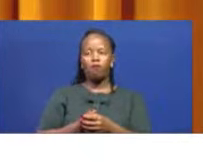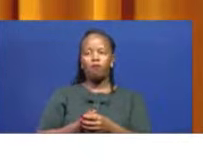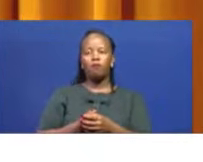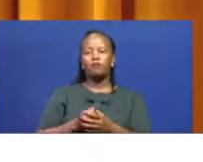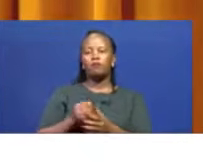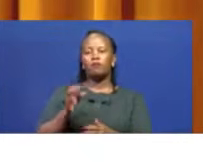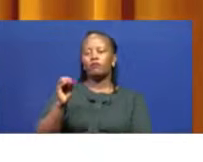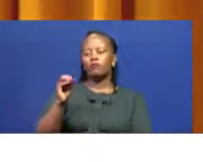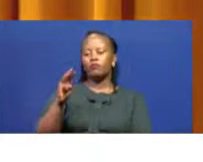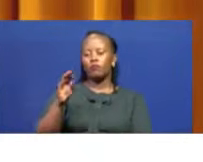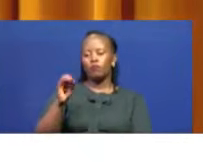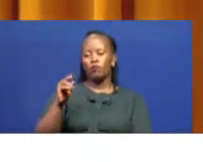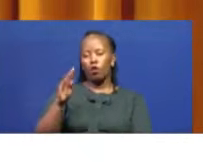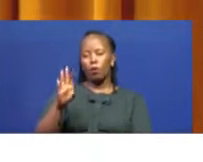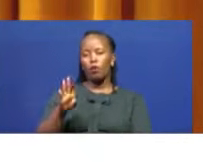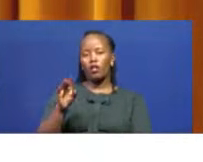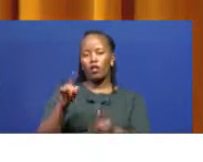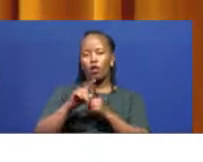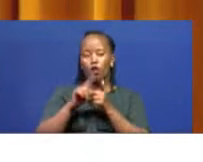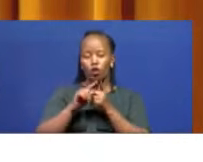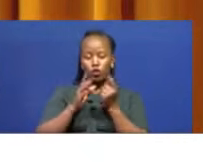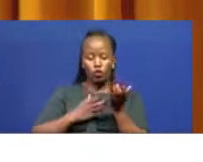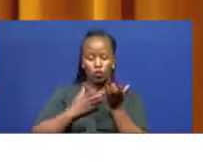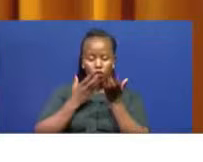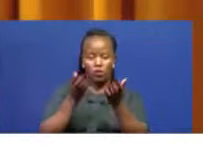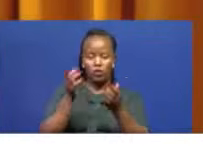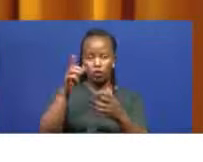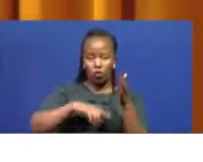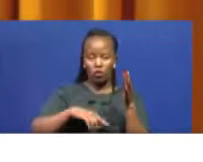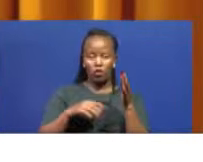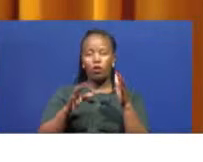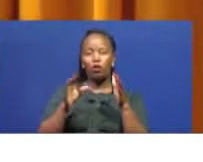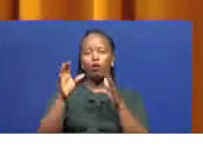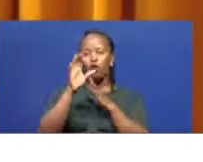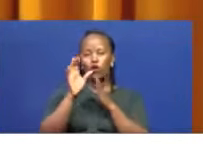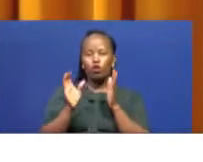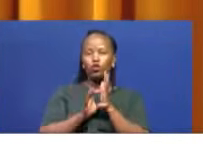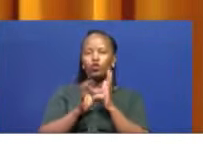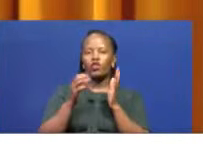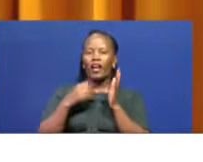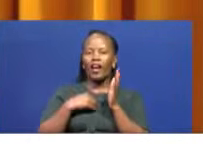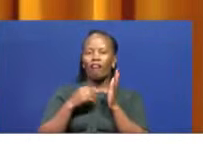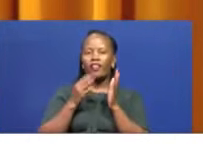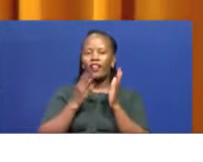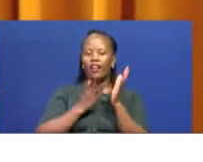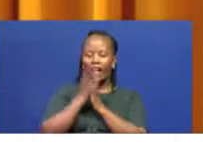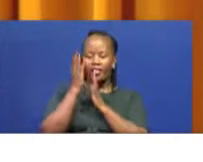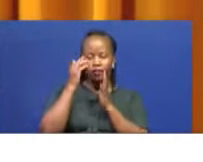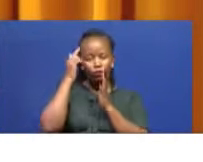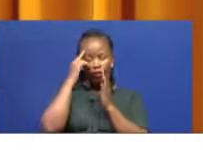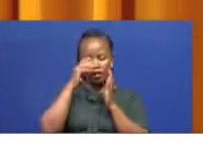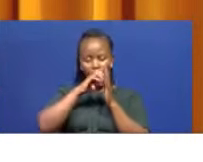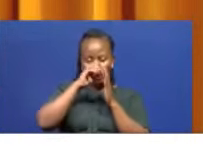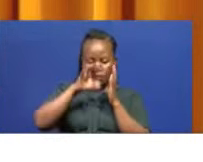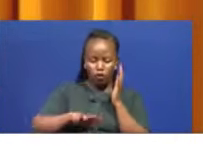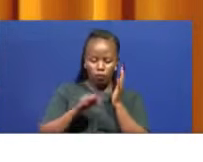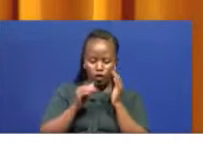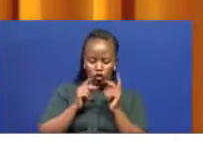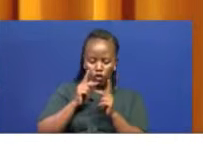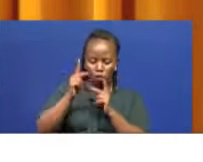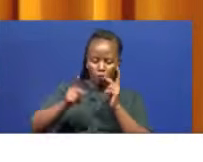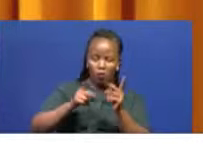Mr. Omoke submitted that the Constitution sets a high threshold for impeachment, as the measure is